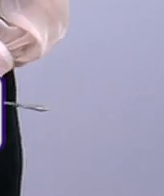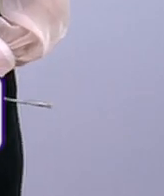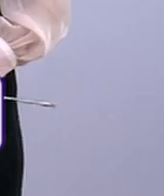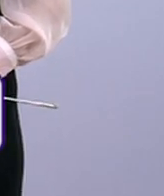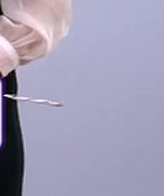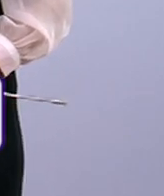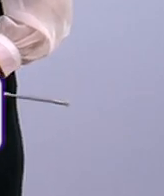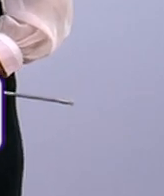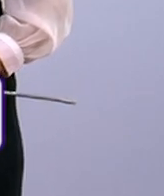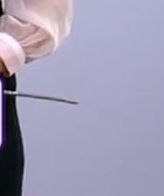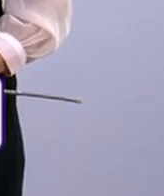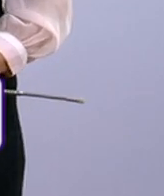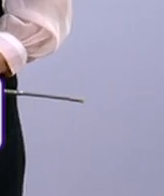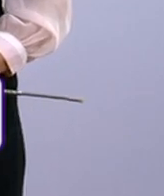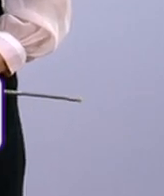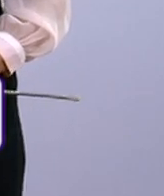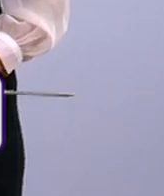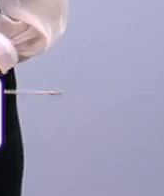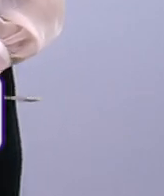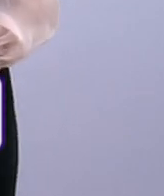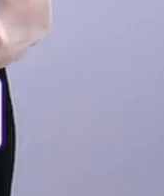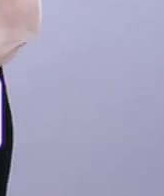you. That's also delicious.